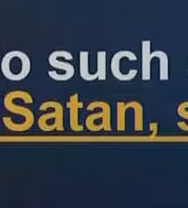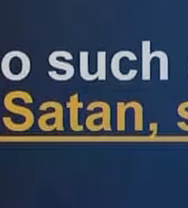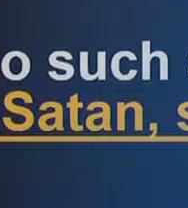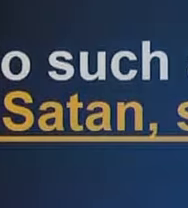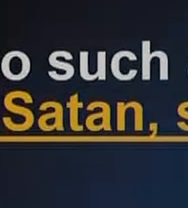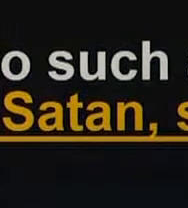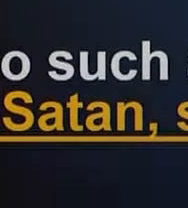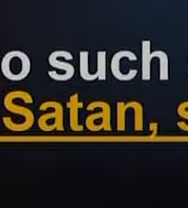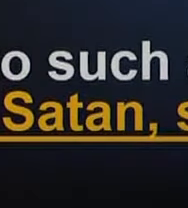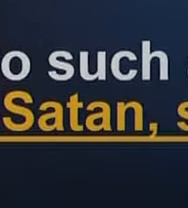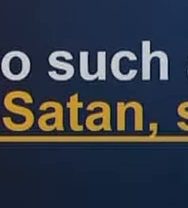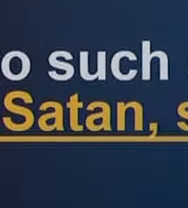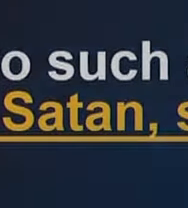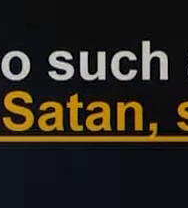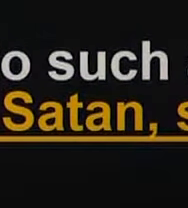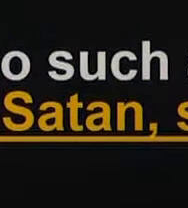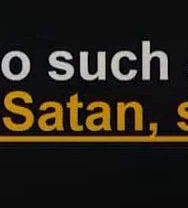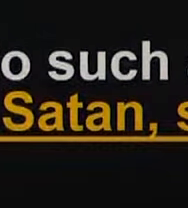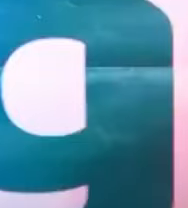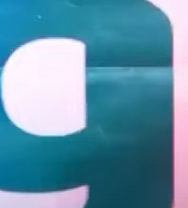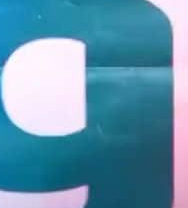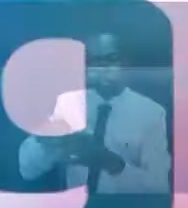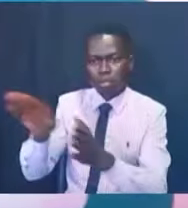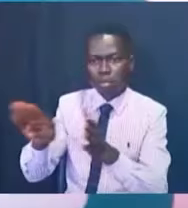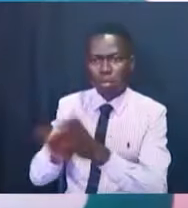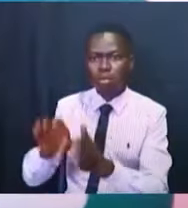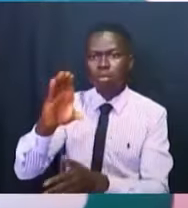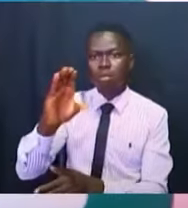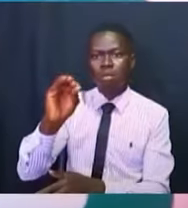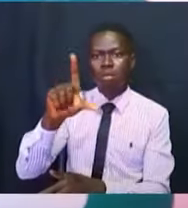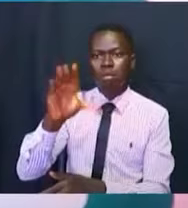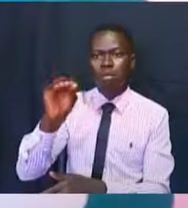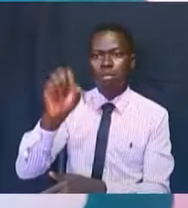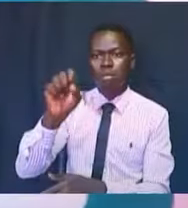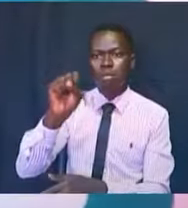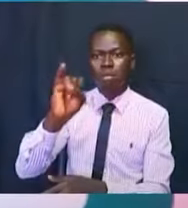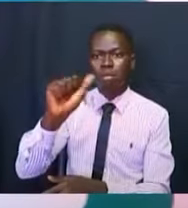death. Which is described in Colossians 1:13